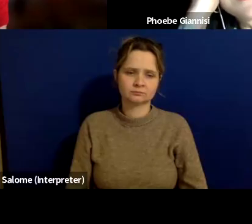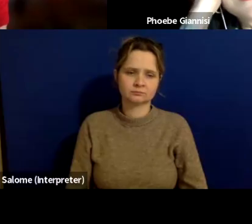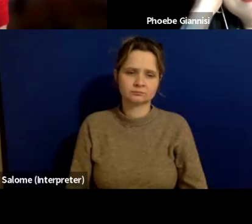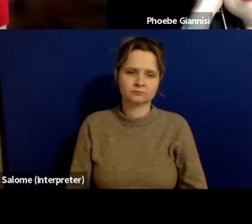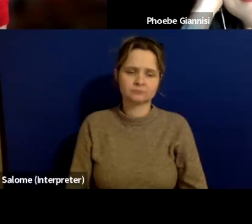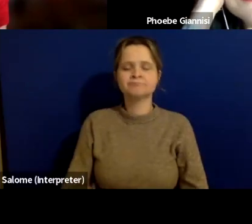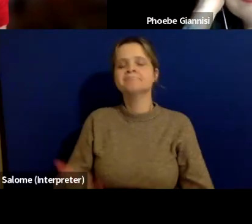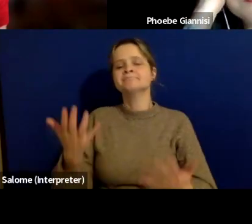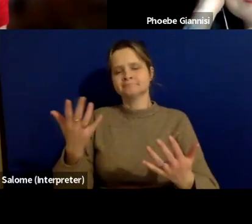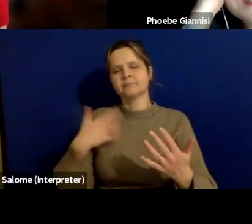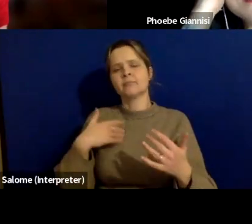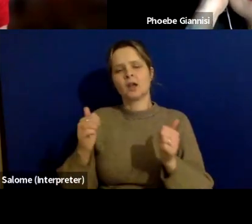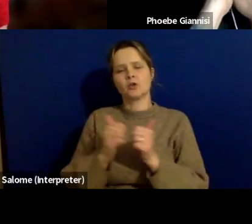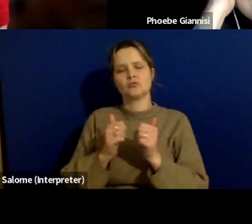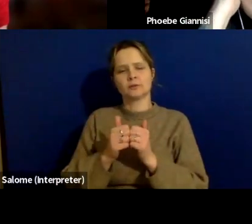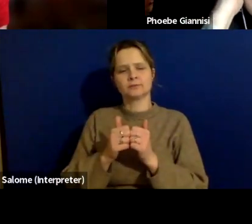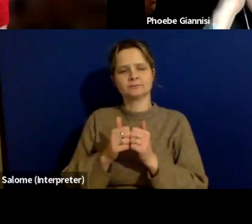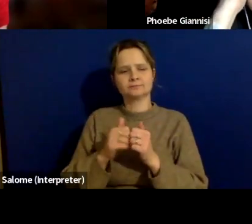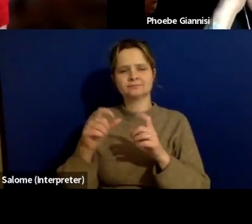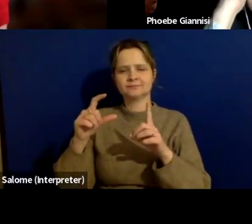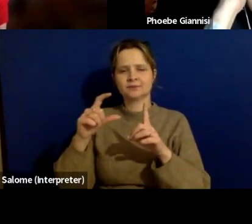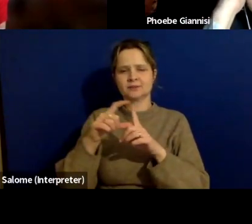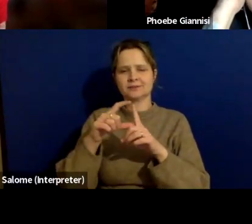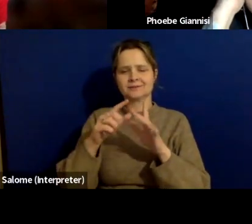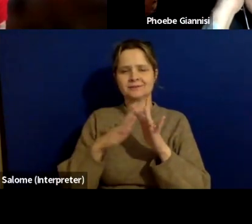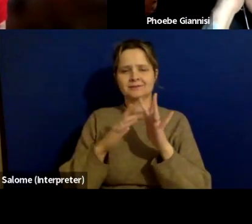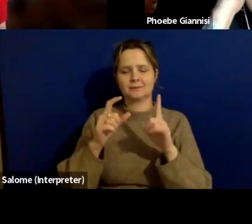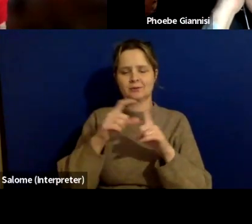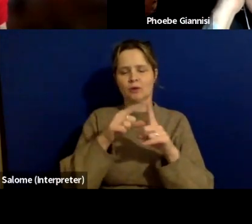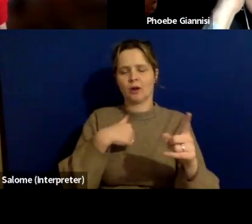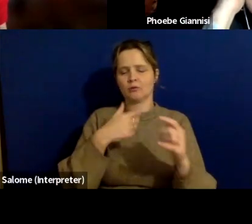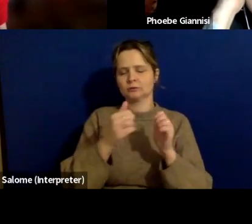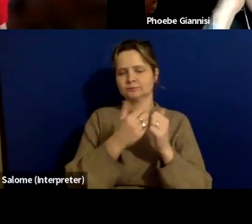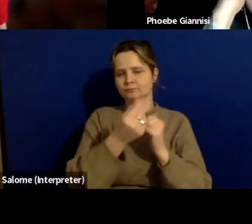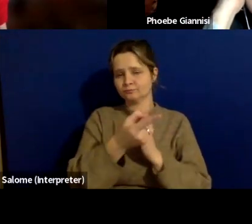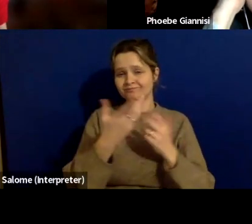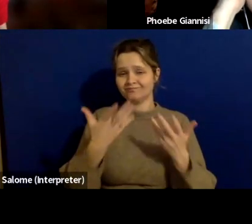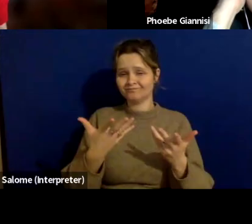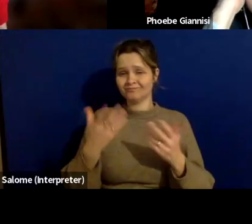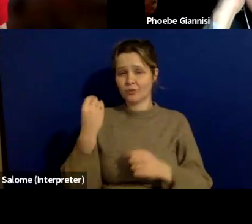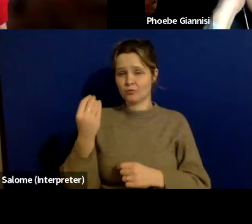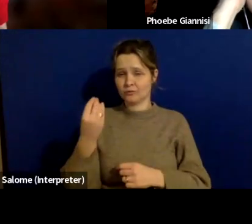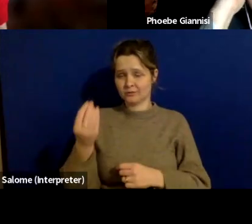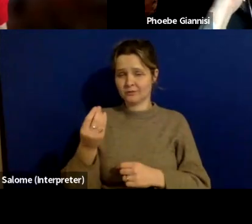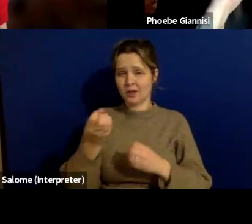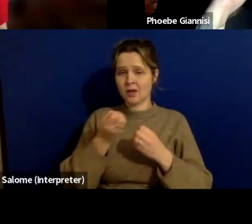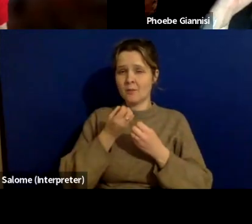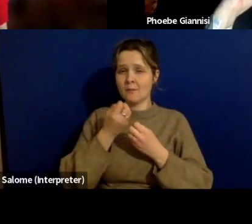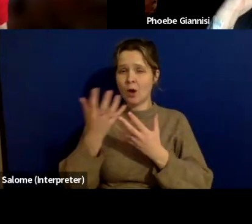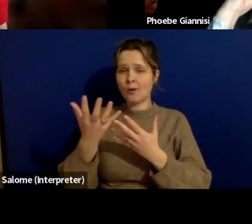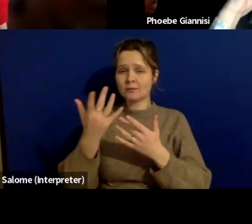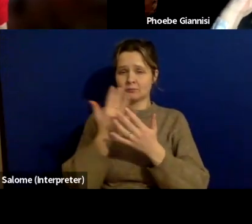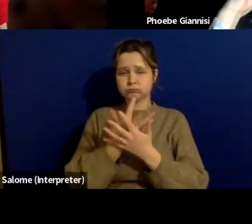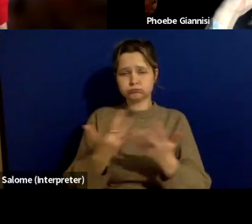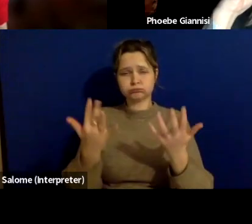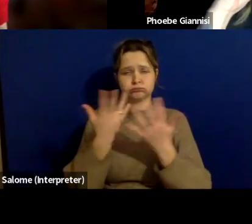Yes, I agree with Dimitra. I think the current poetic scene in Greece is very, very rich, and you can see